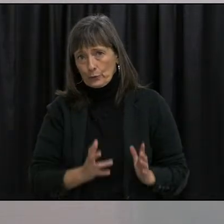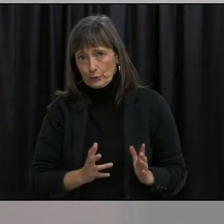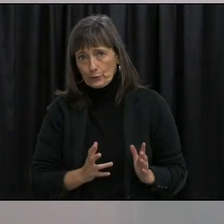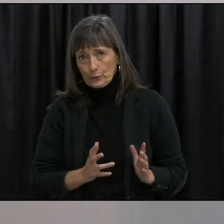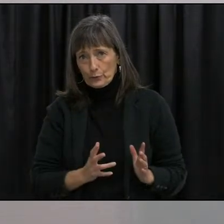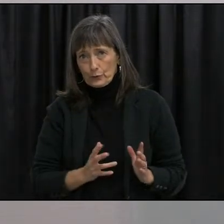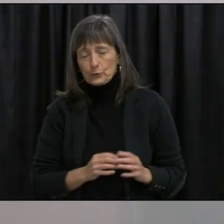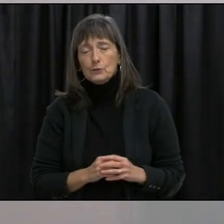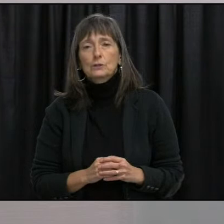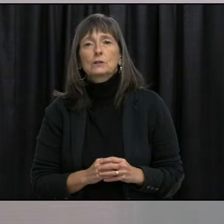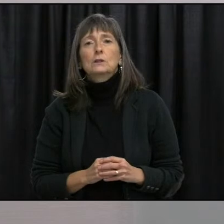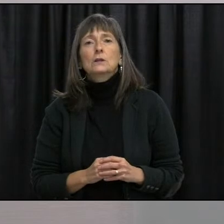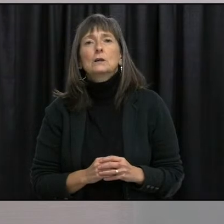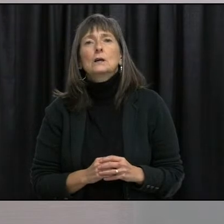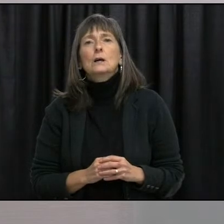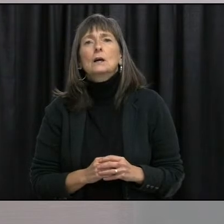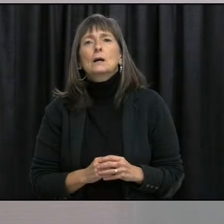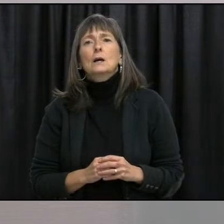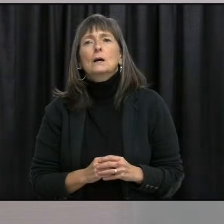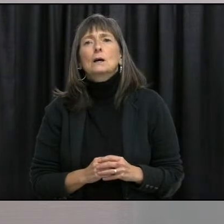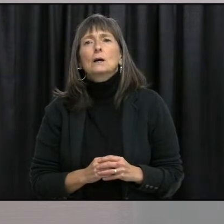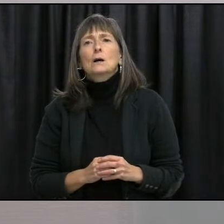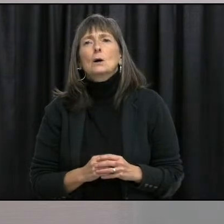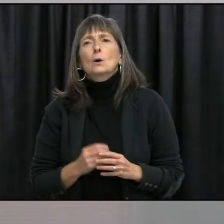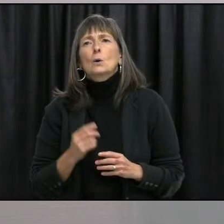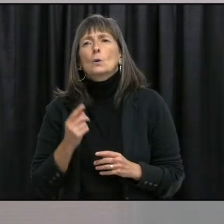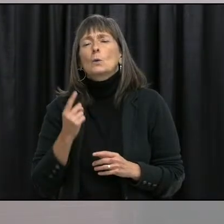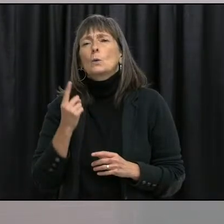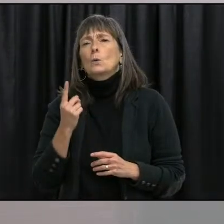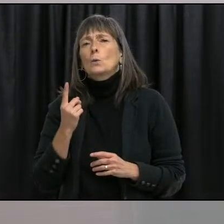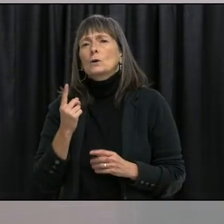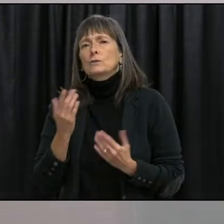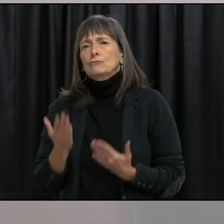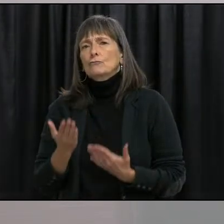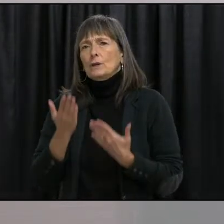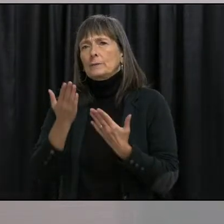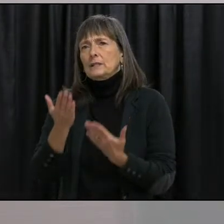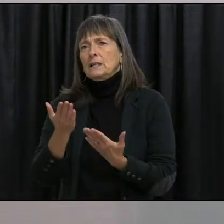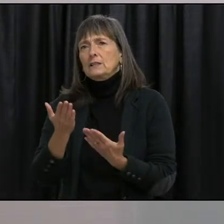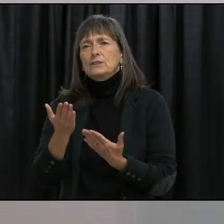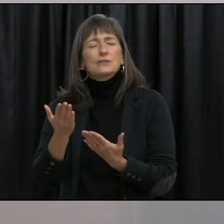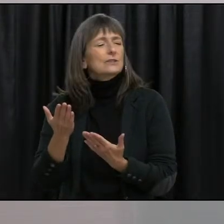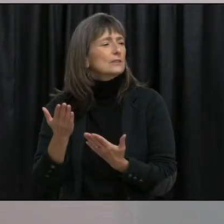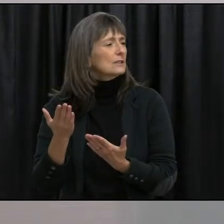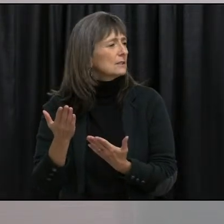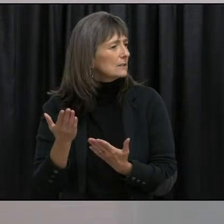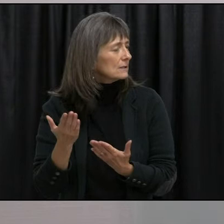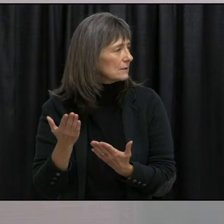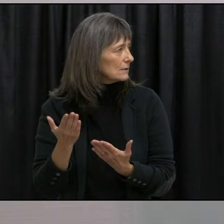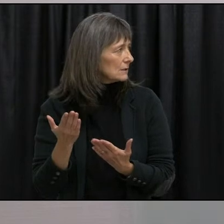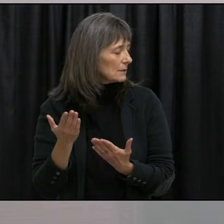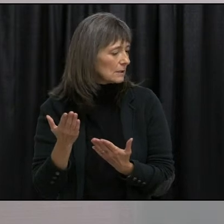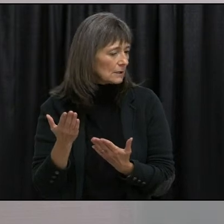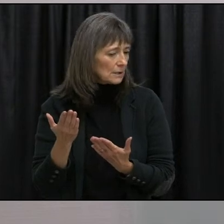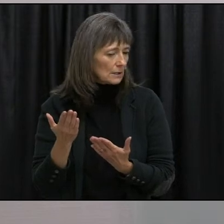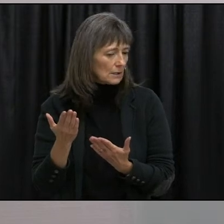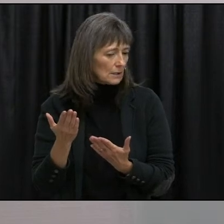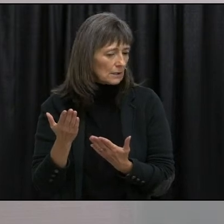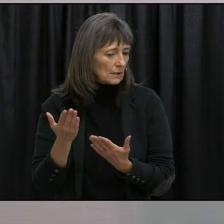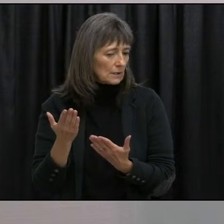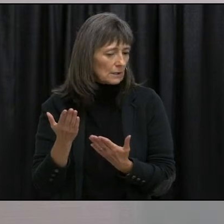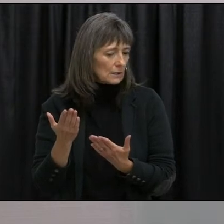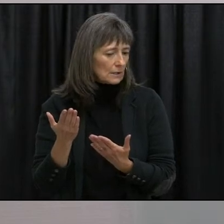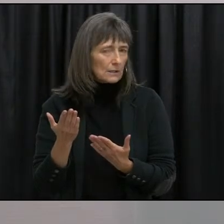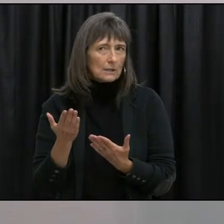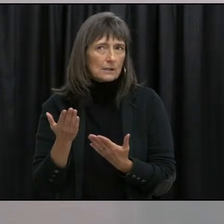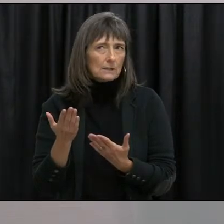Nurses Federation. And one of the recommendations on PPE, which is a big problem at the beginning, I'm just wondering if the government has made any gains at